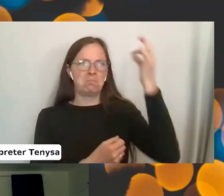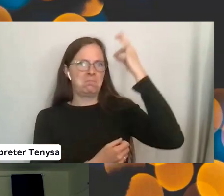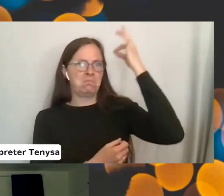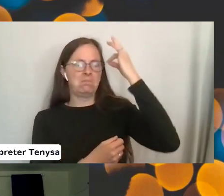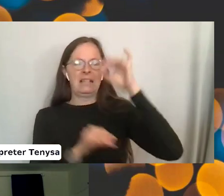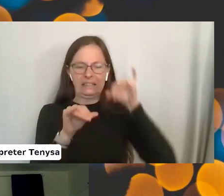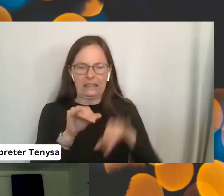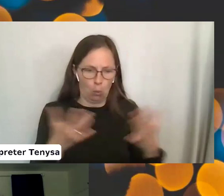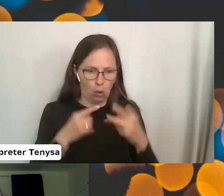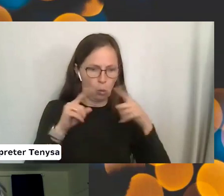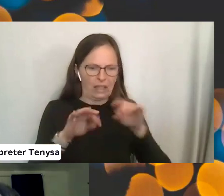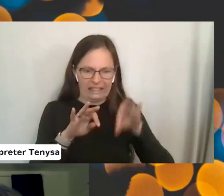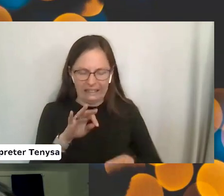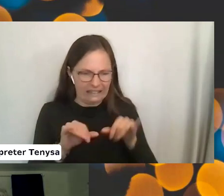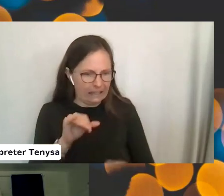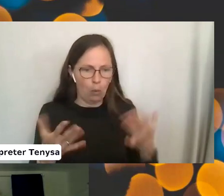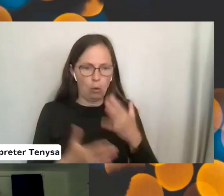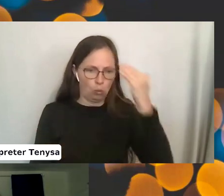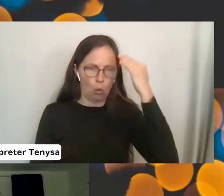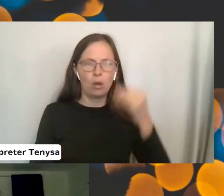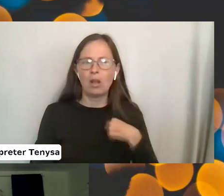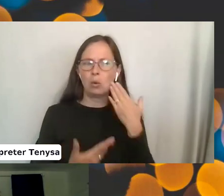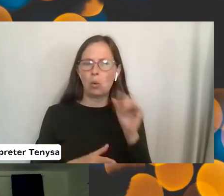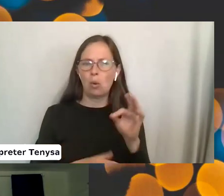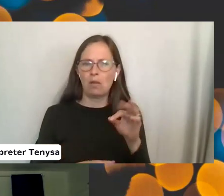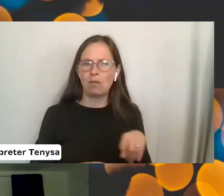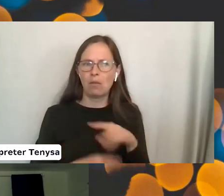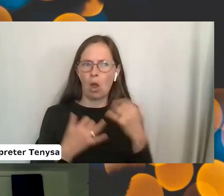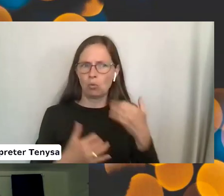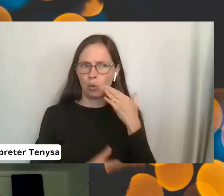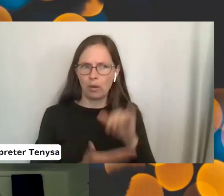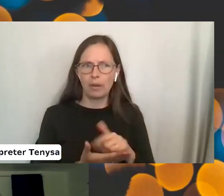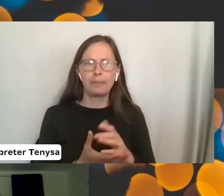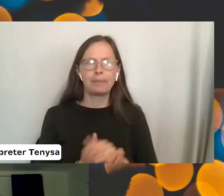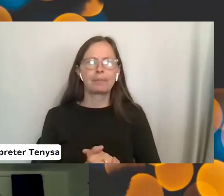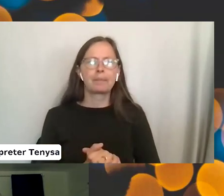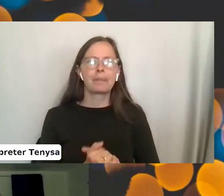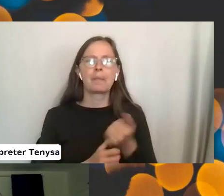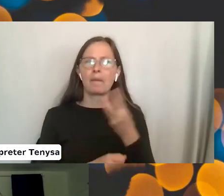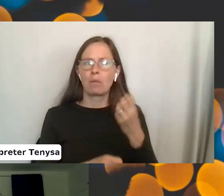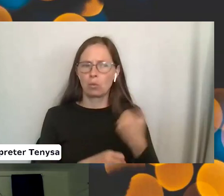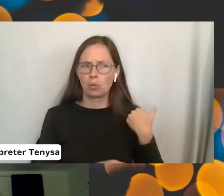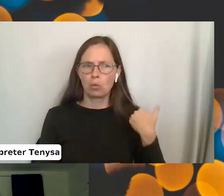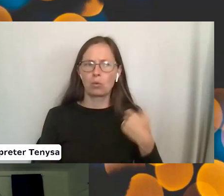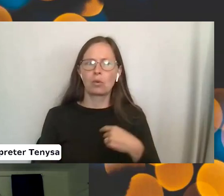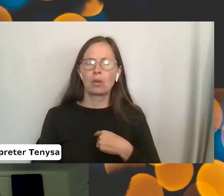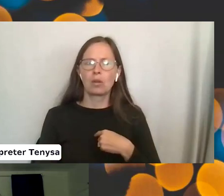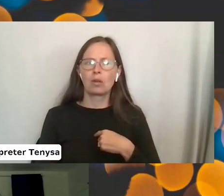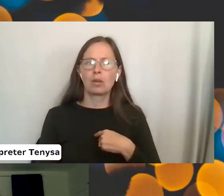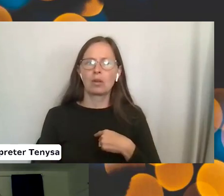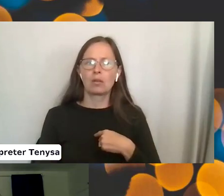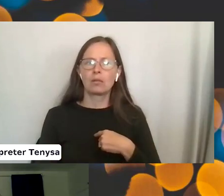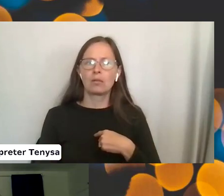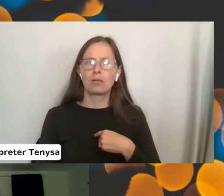know. Generally, and also, I don't know if all of our audience knows this, but a few years ago, I